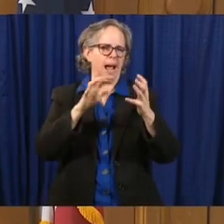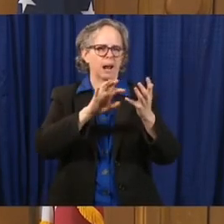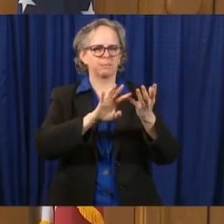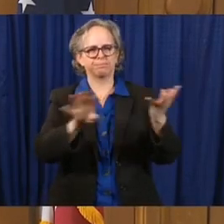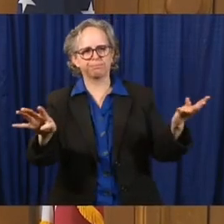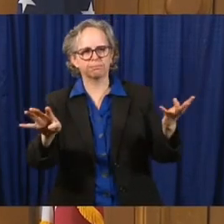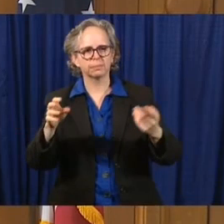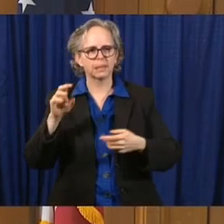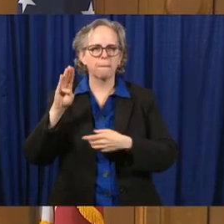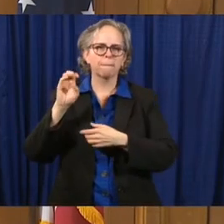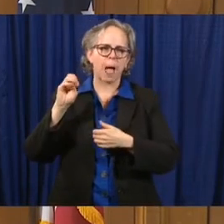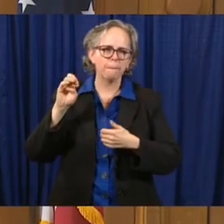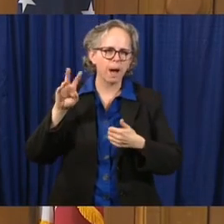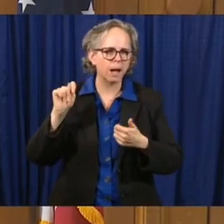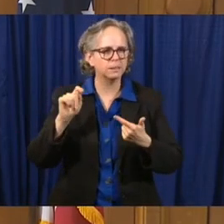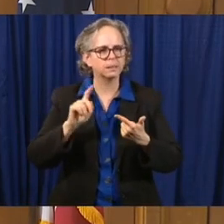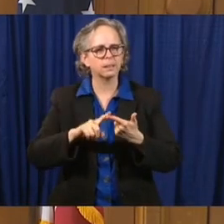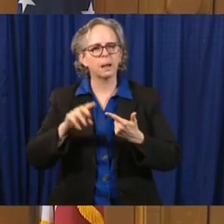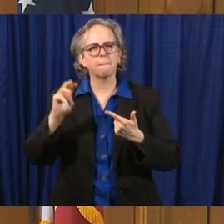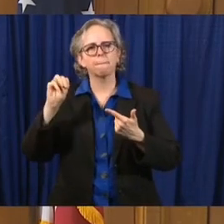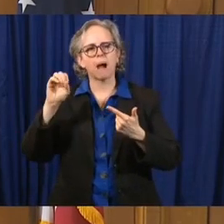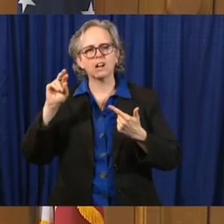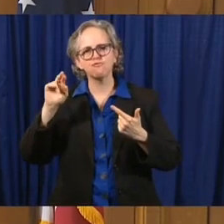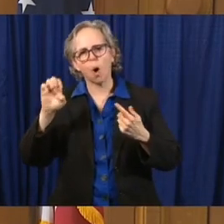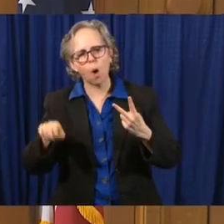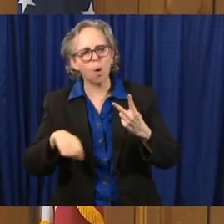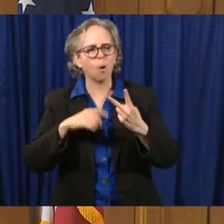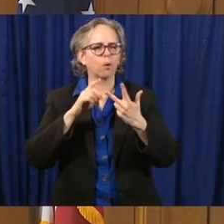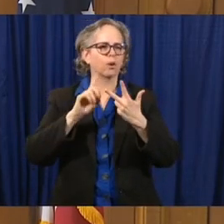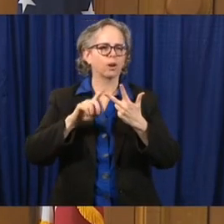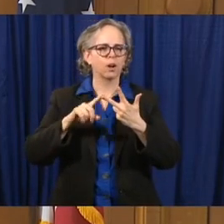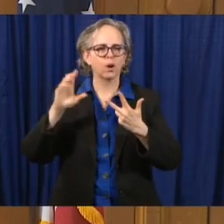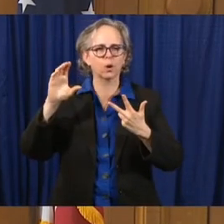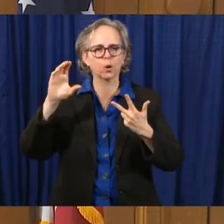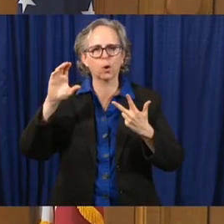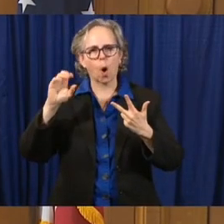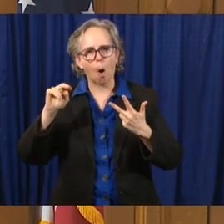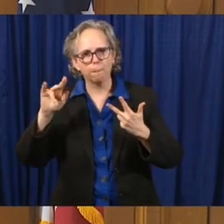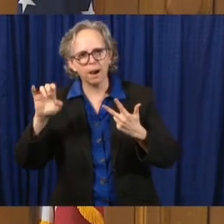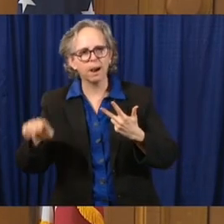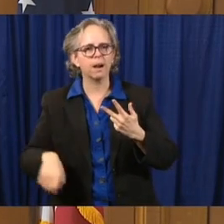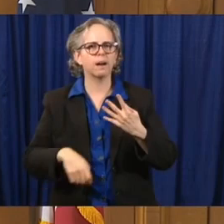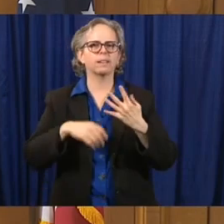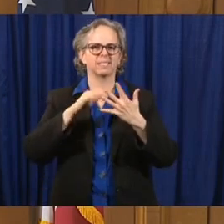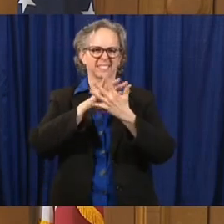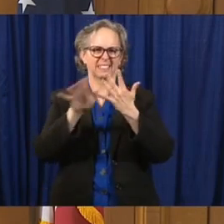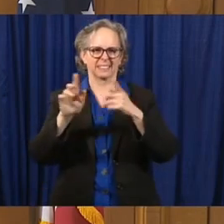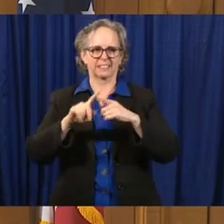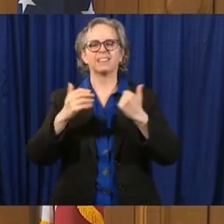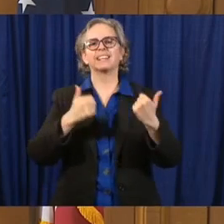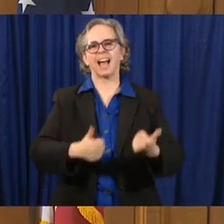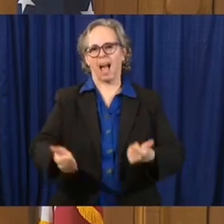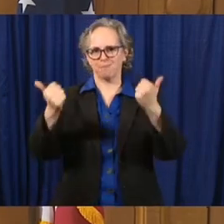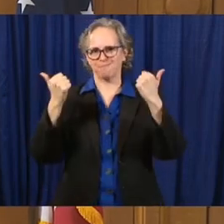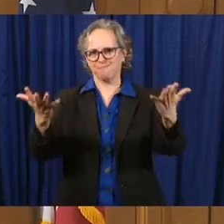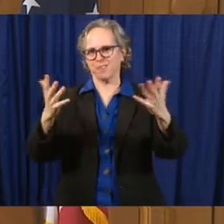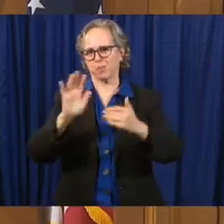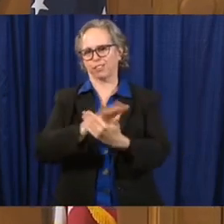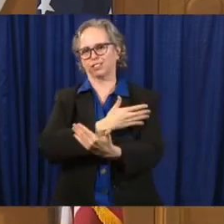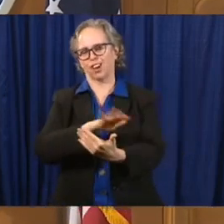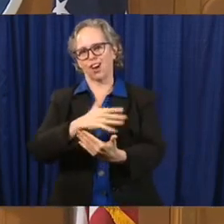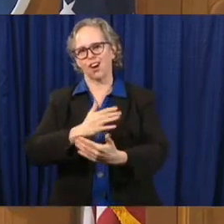His name is Brian Postlewaite. He is a wildlife officer supervisor in the Athens District Wildlife Office.